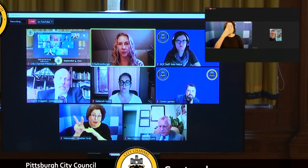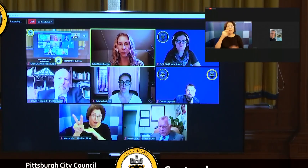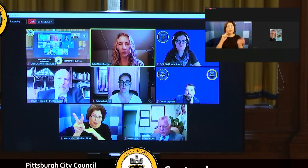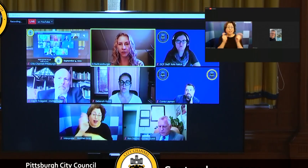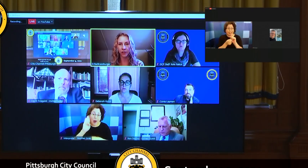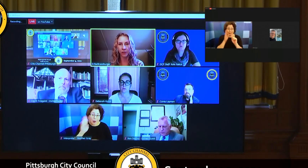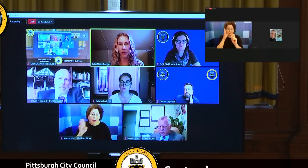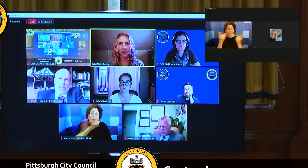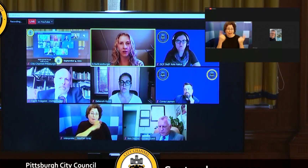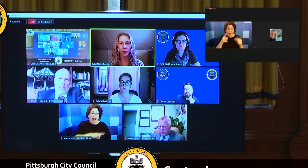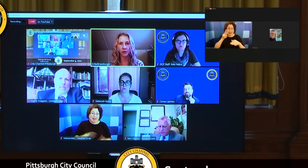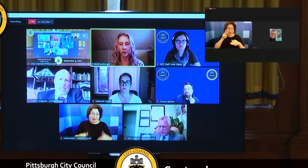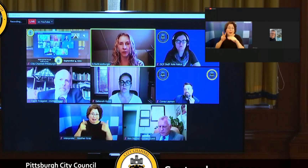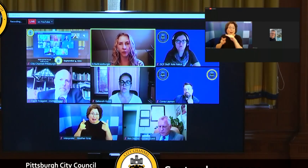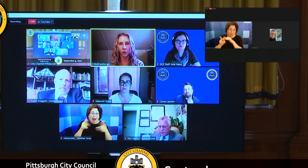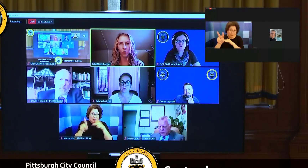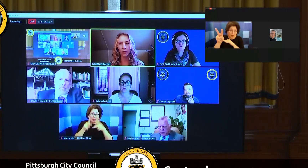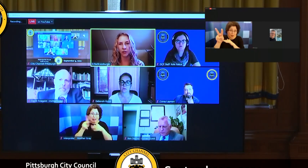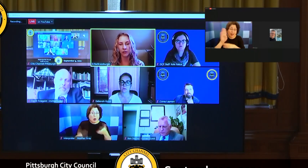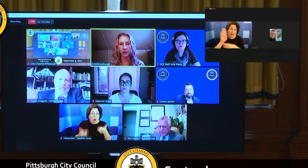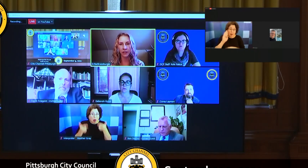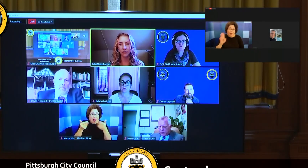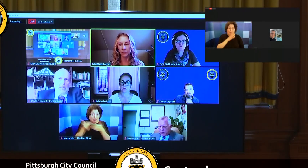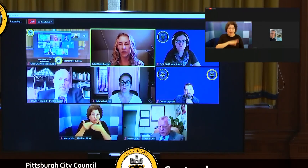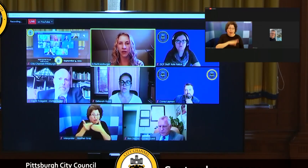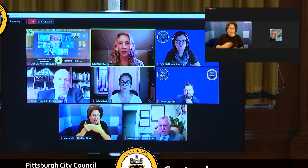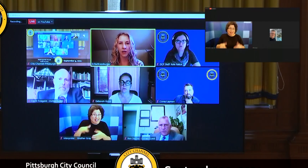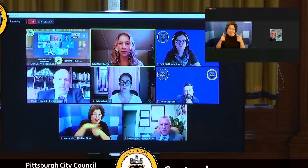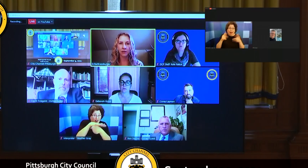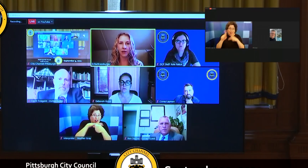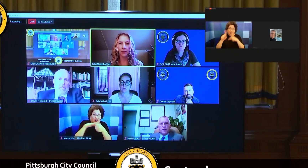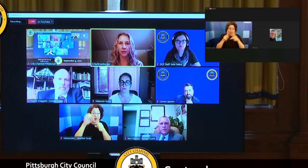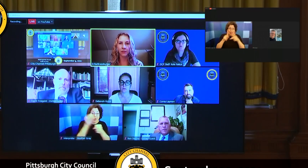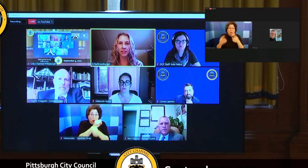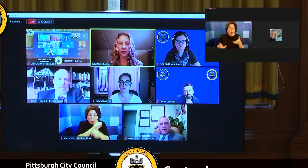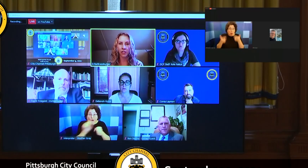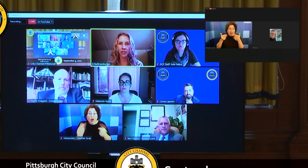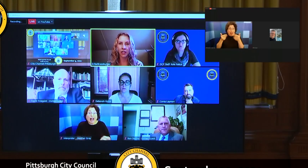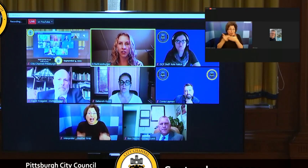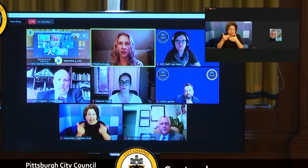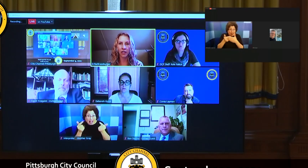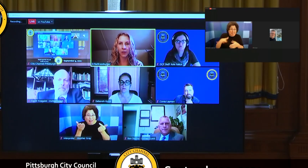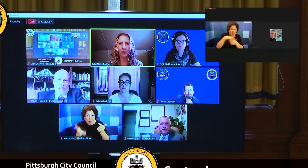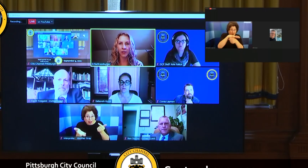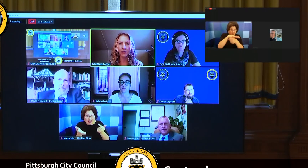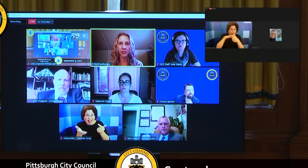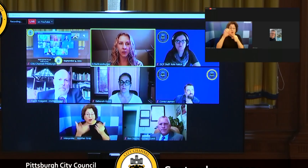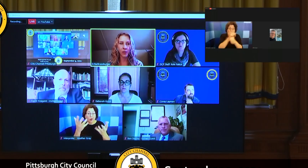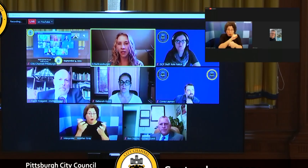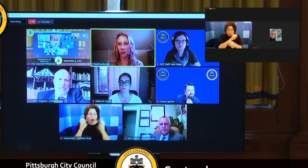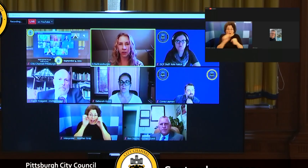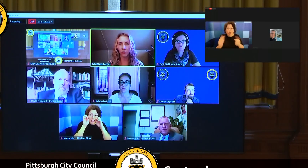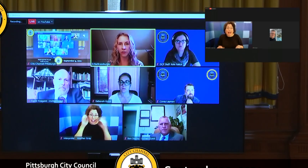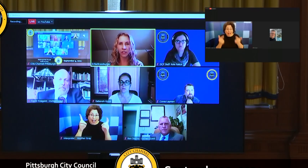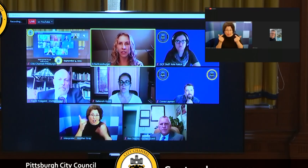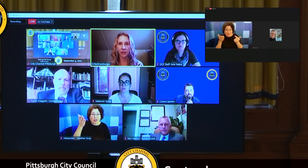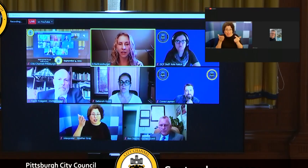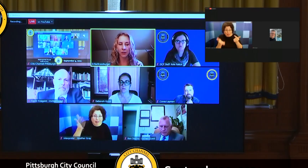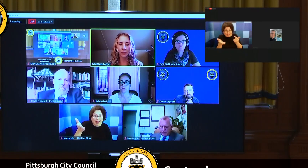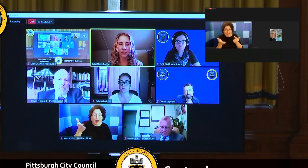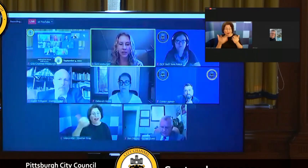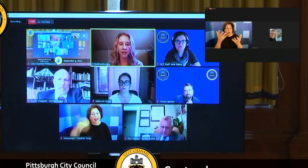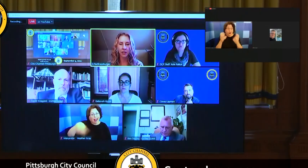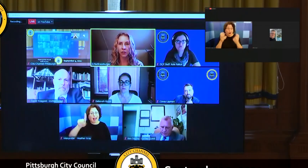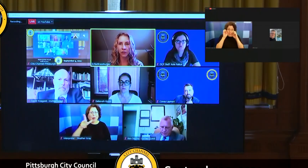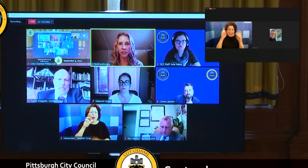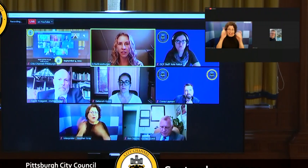people who live nearby, not only the people who work and live and seek their education on campus, but anyone who's visiting the campus